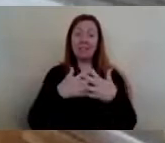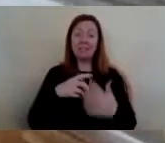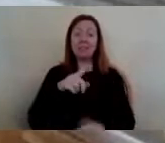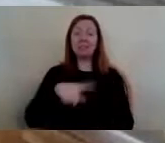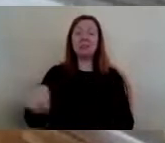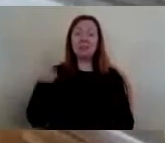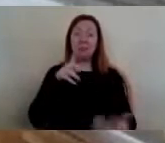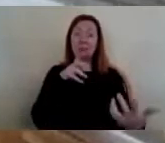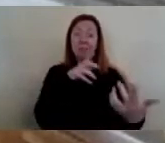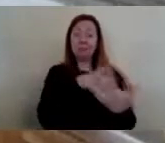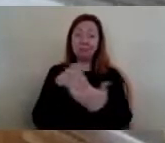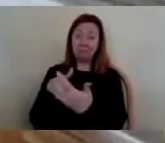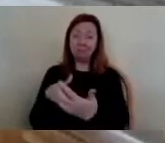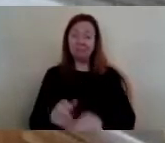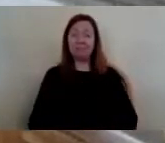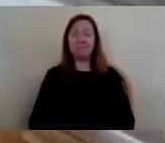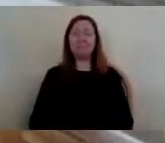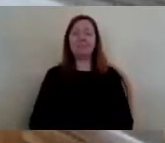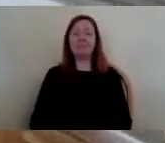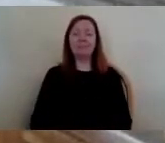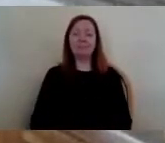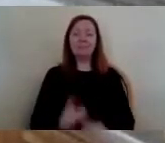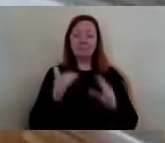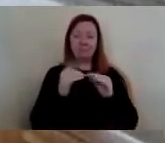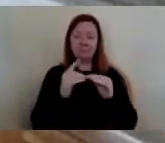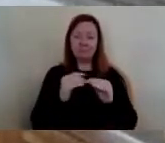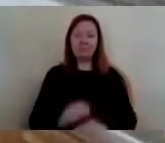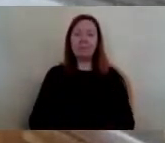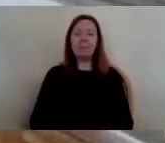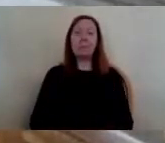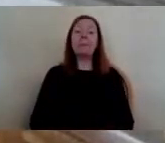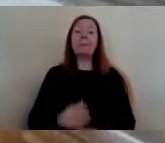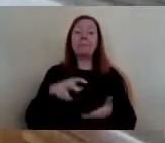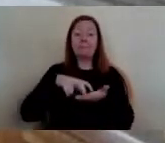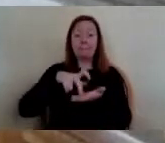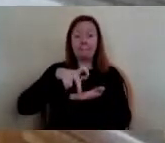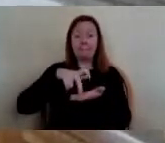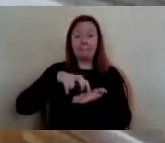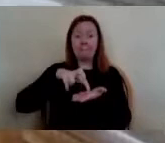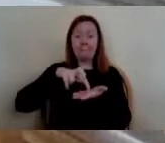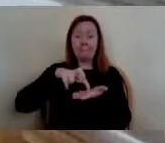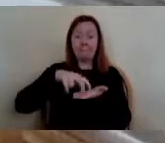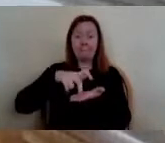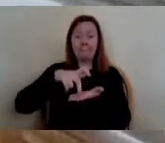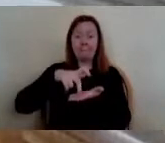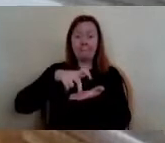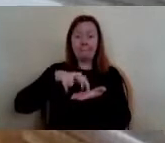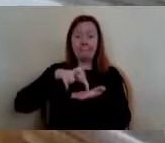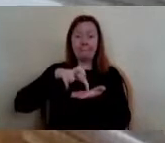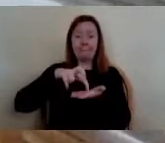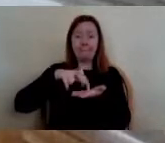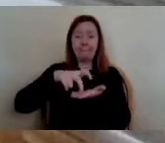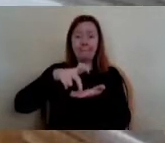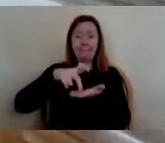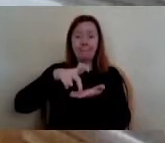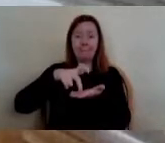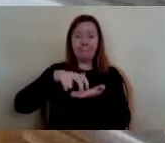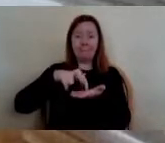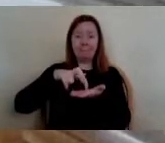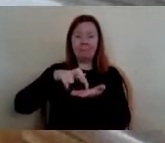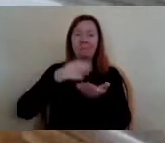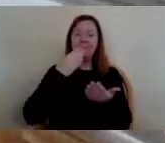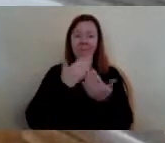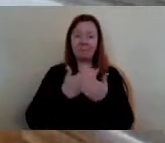two. Good. One more. Here we go. March. Bring those feet back in.